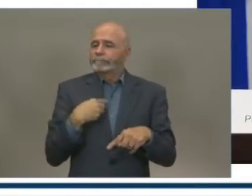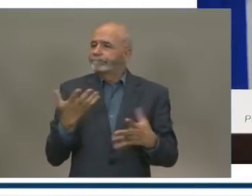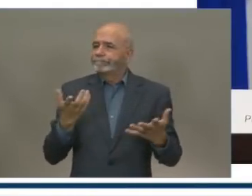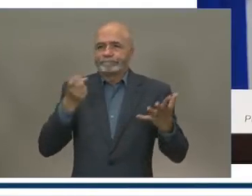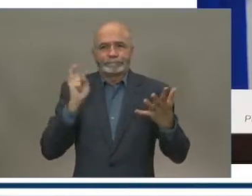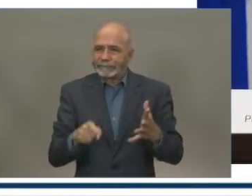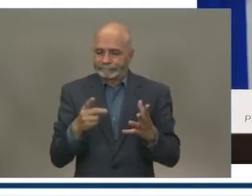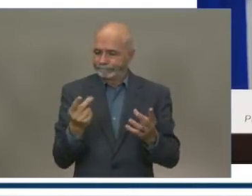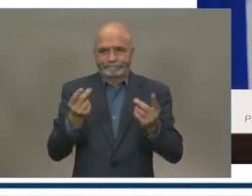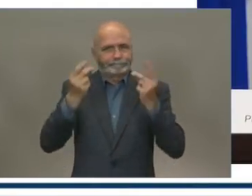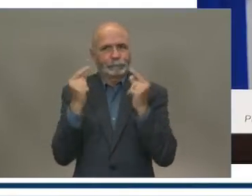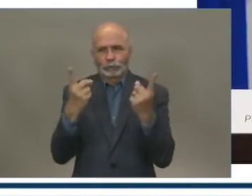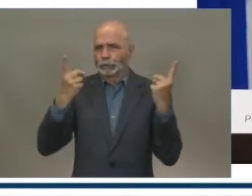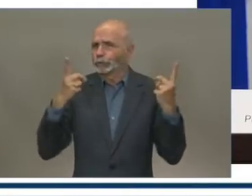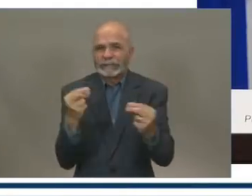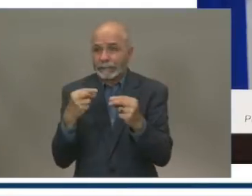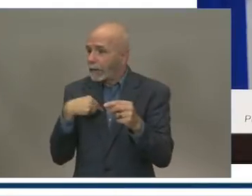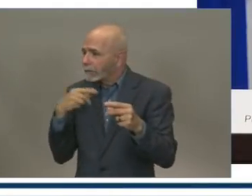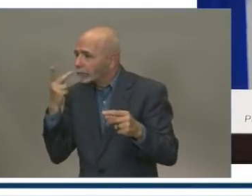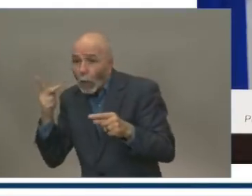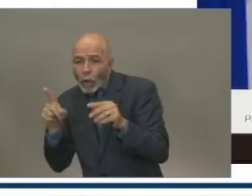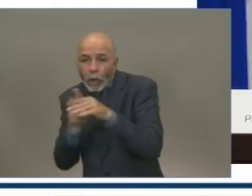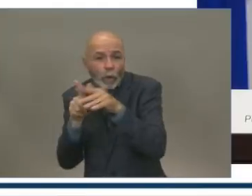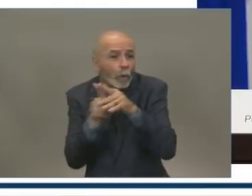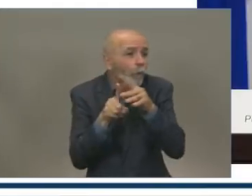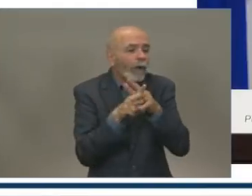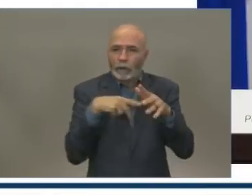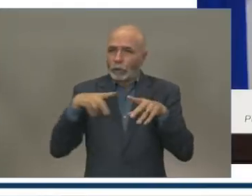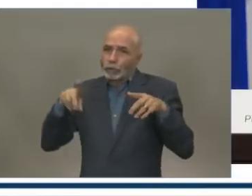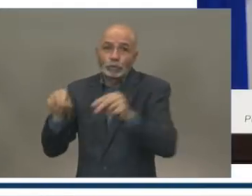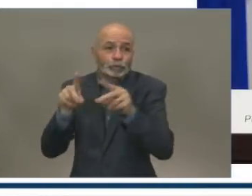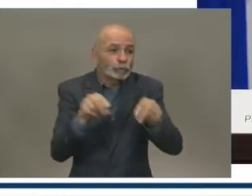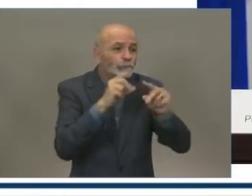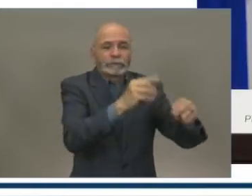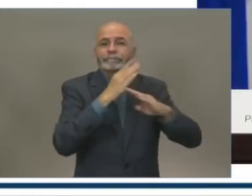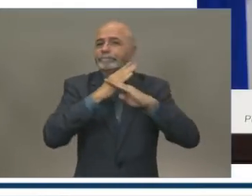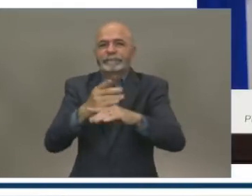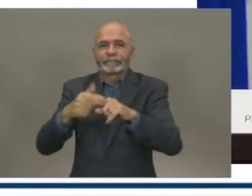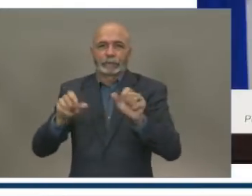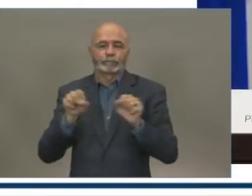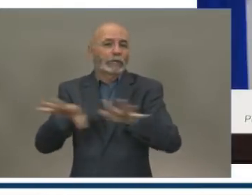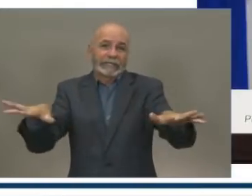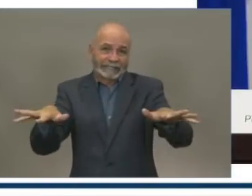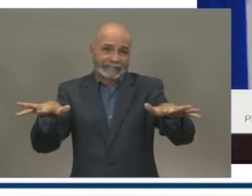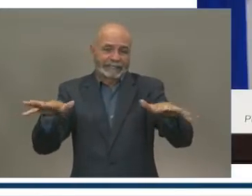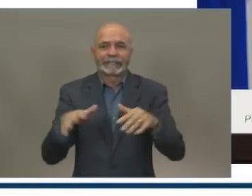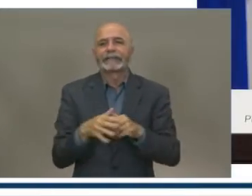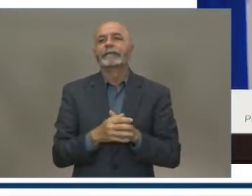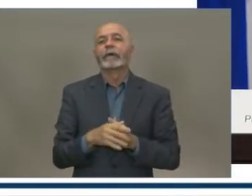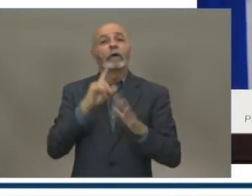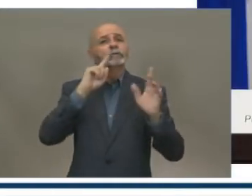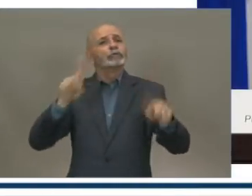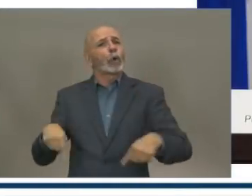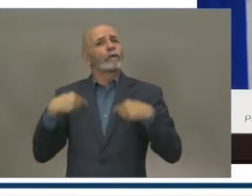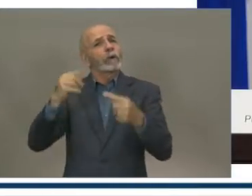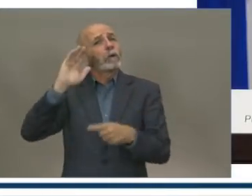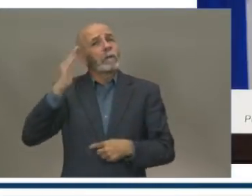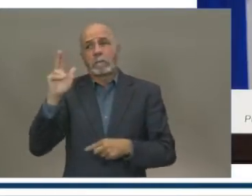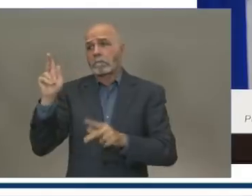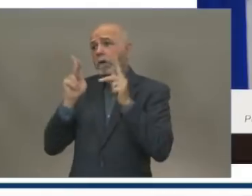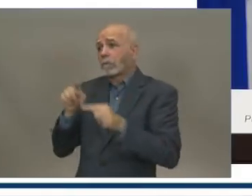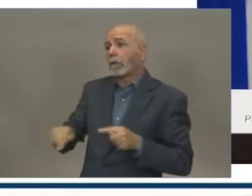action to prevent further spread. And we are. So far, Nova Scotians are doing a really good job fighting